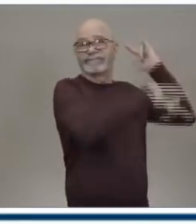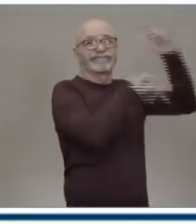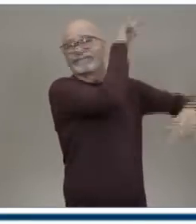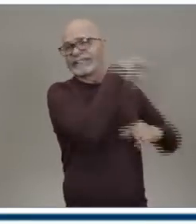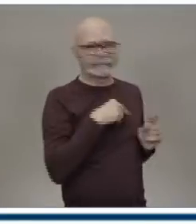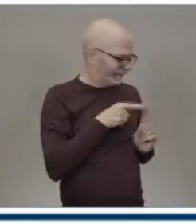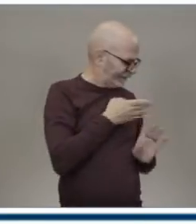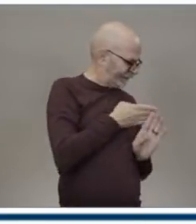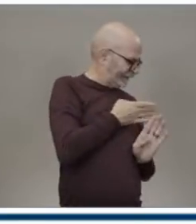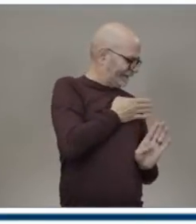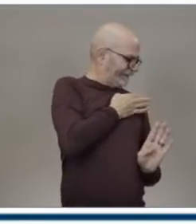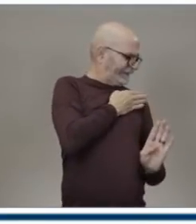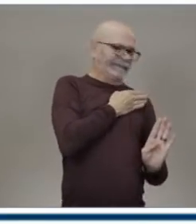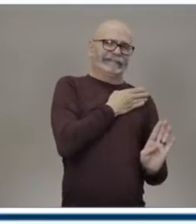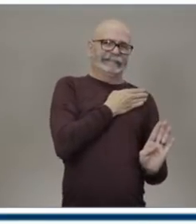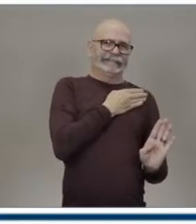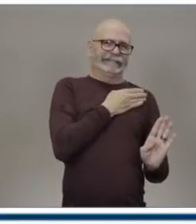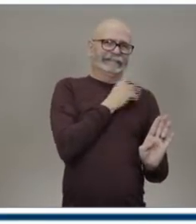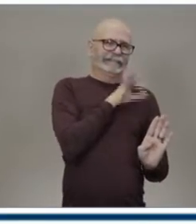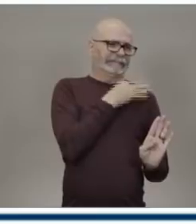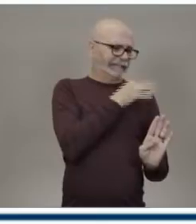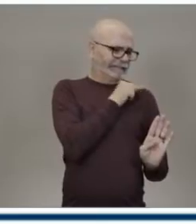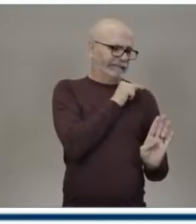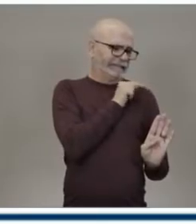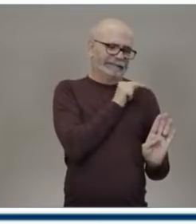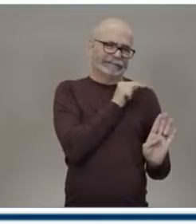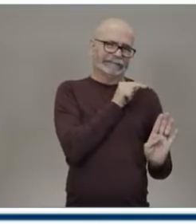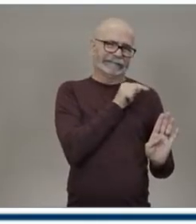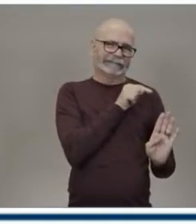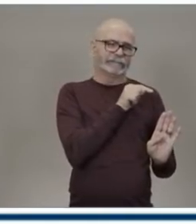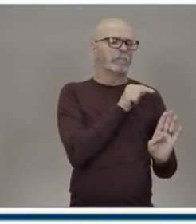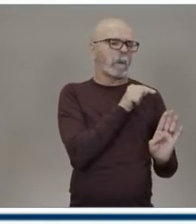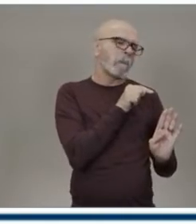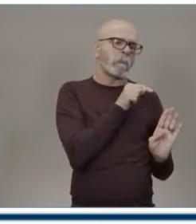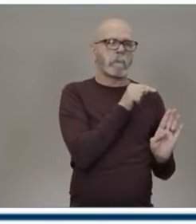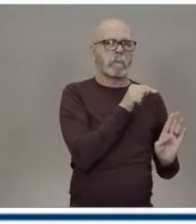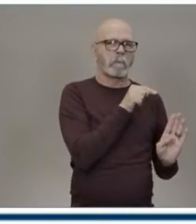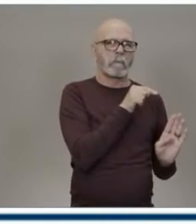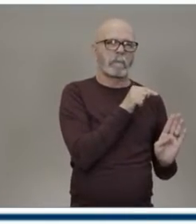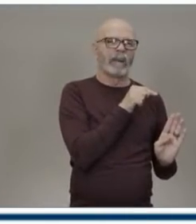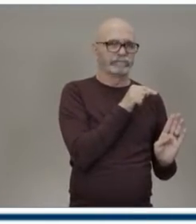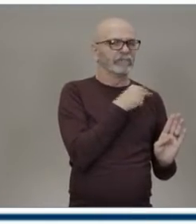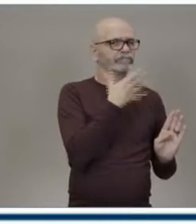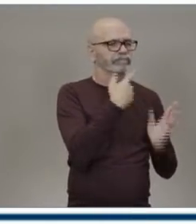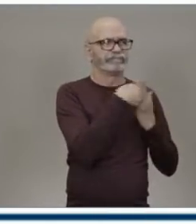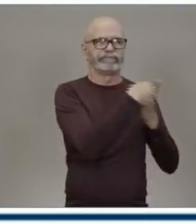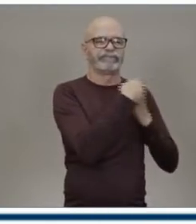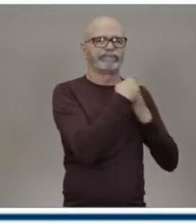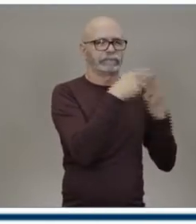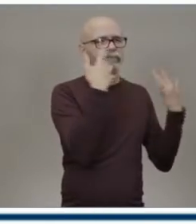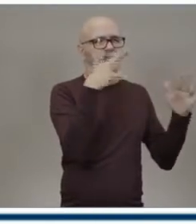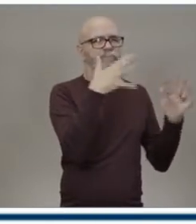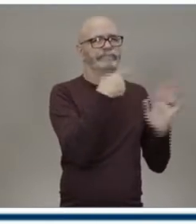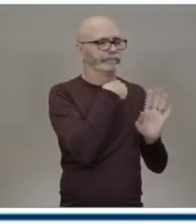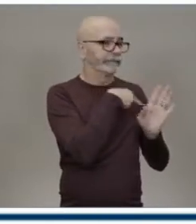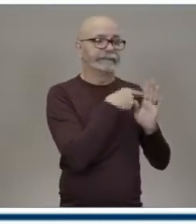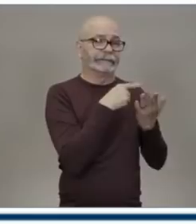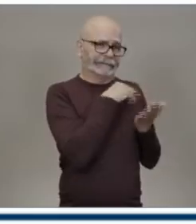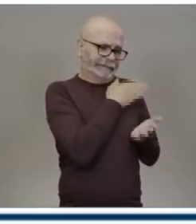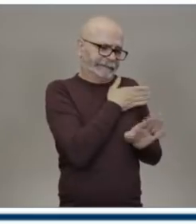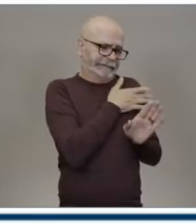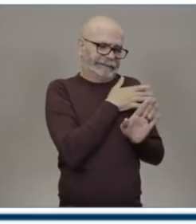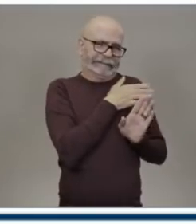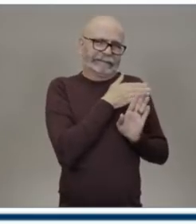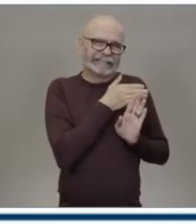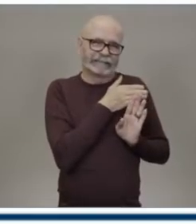samples retrospectively, looking for sampling. So that's part of the discussions we're having nationally as well, about doing not